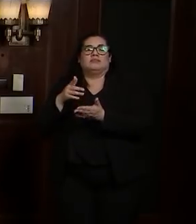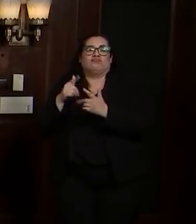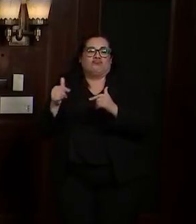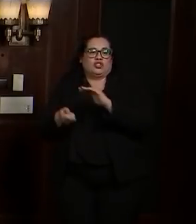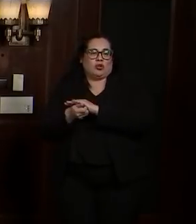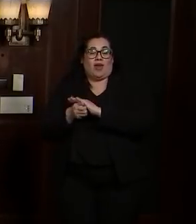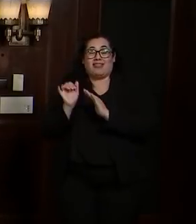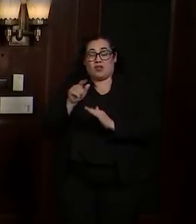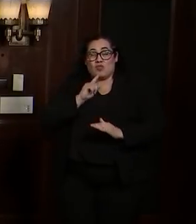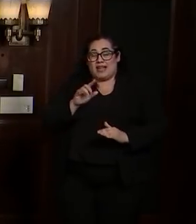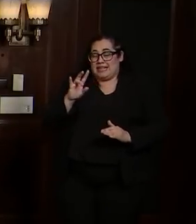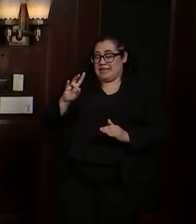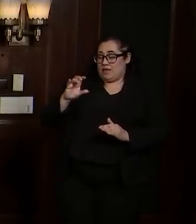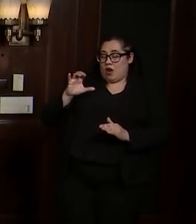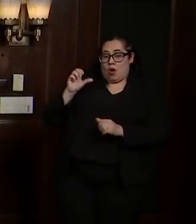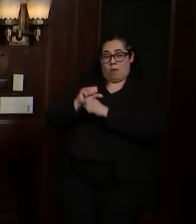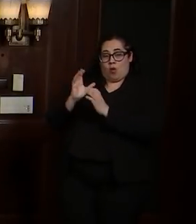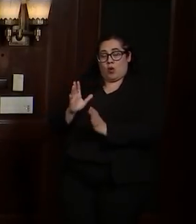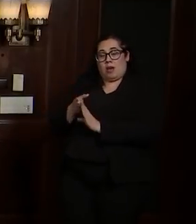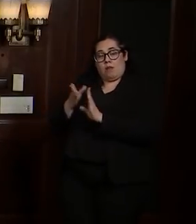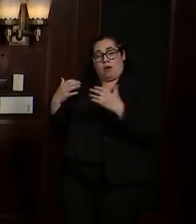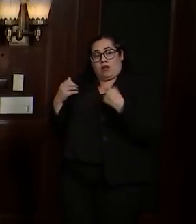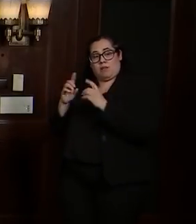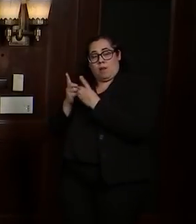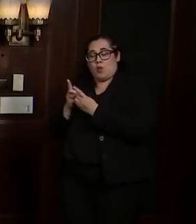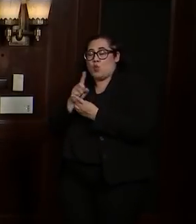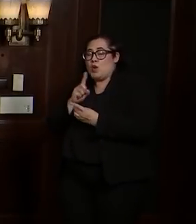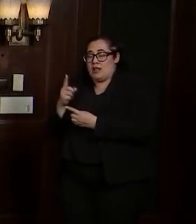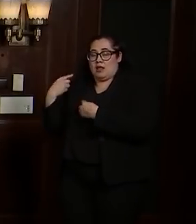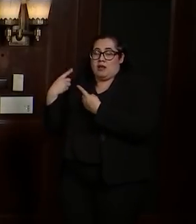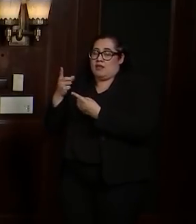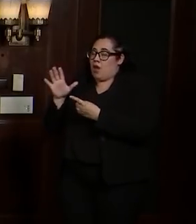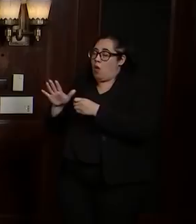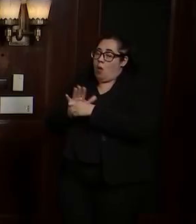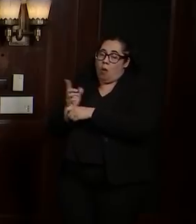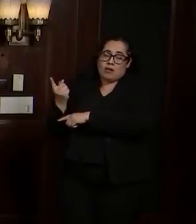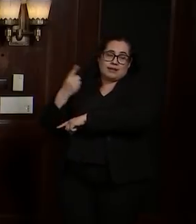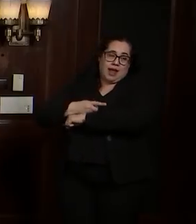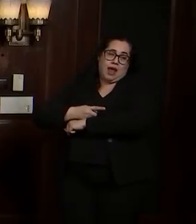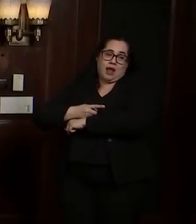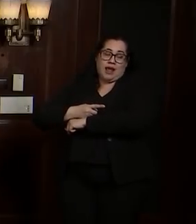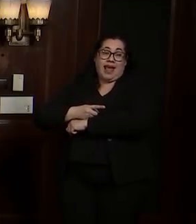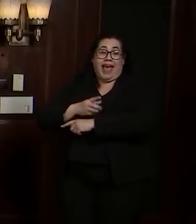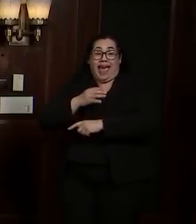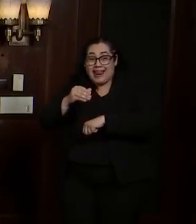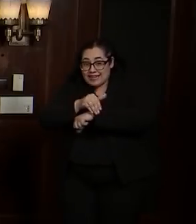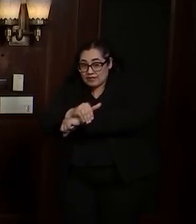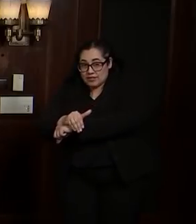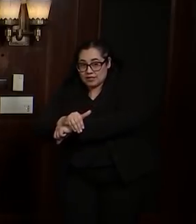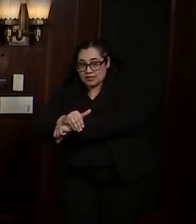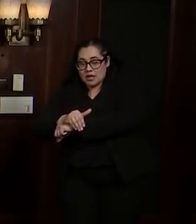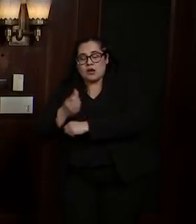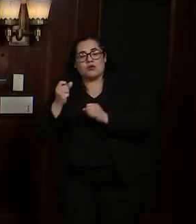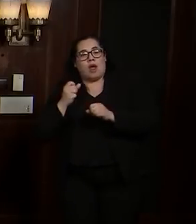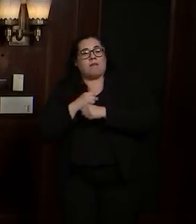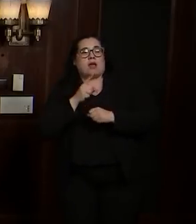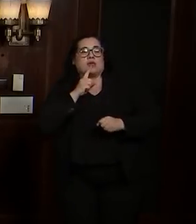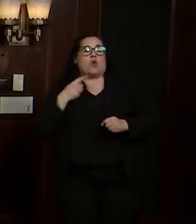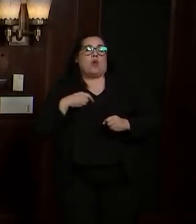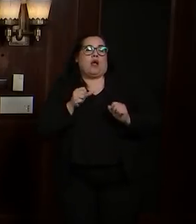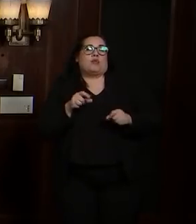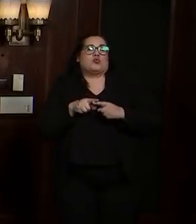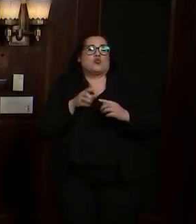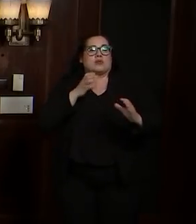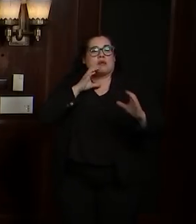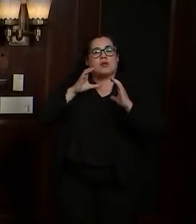point, more than 700 employees at the Public Health Department that spend their entire day and evenings trying to make sure that we're able